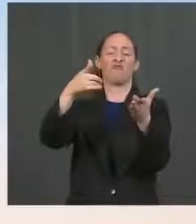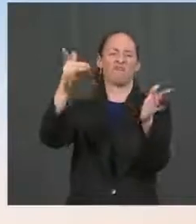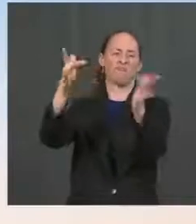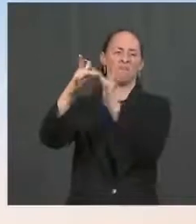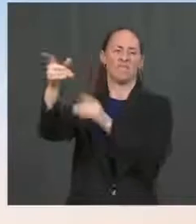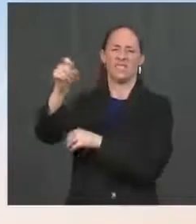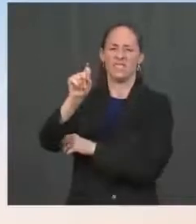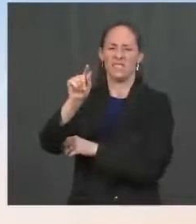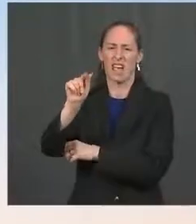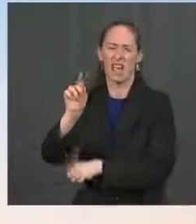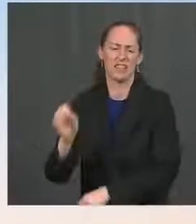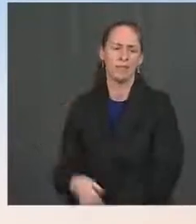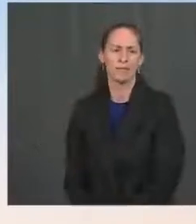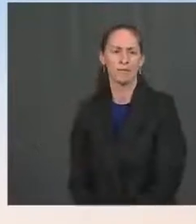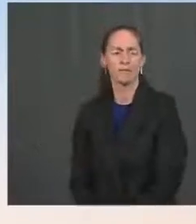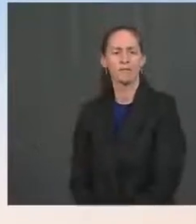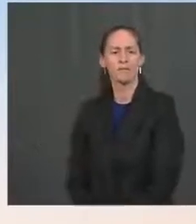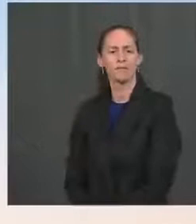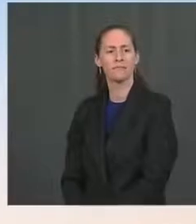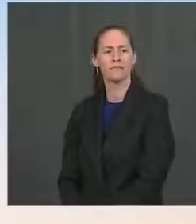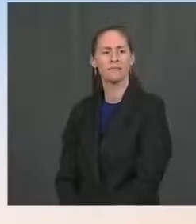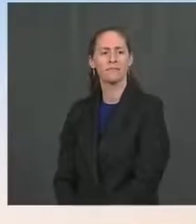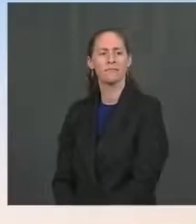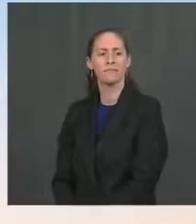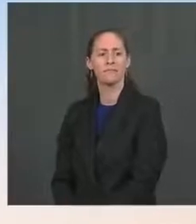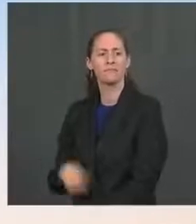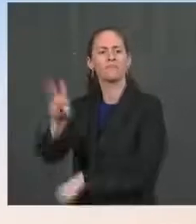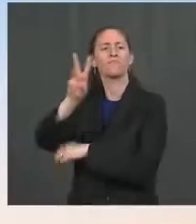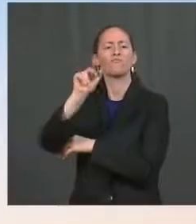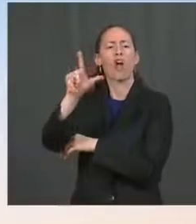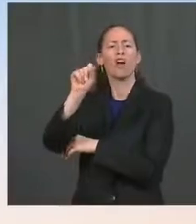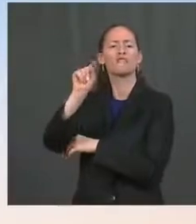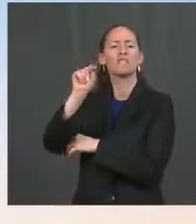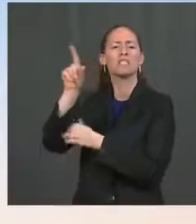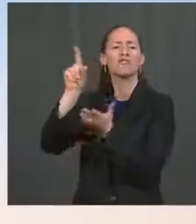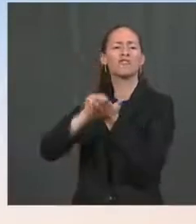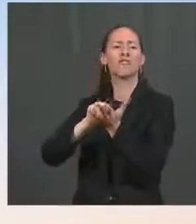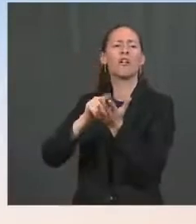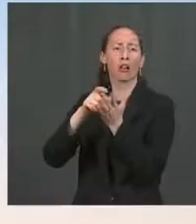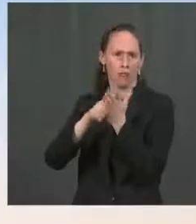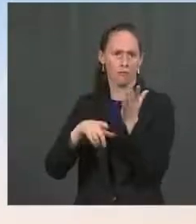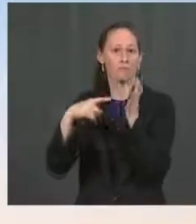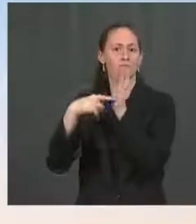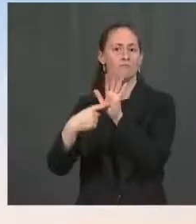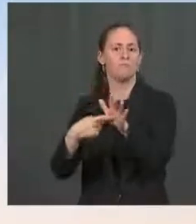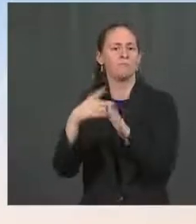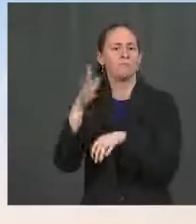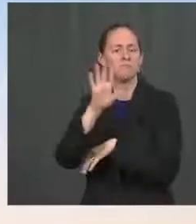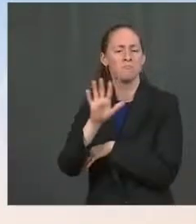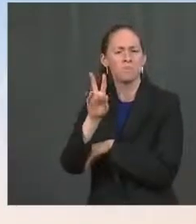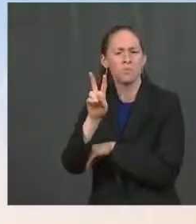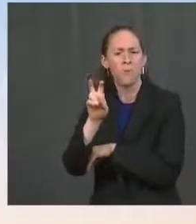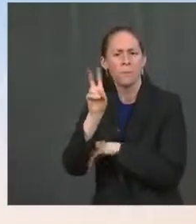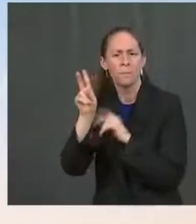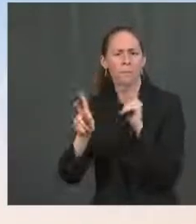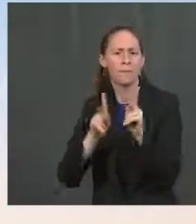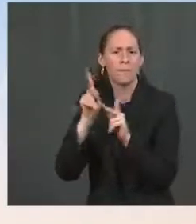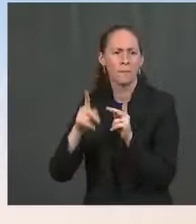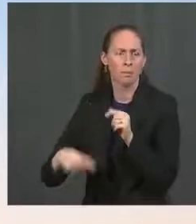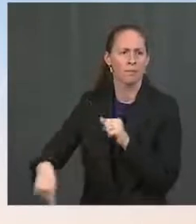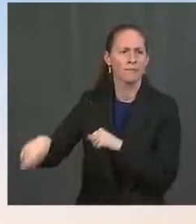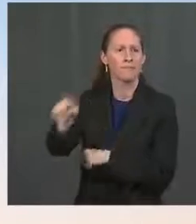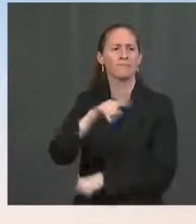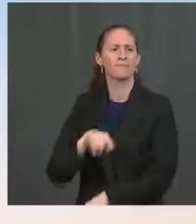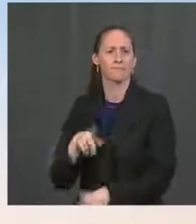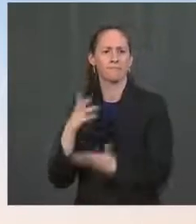about 200 folks have been cleared by the Taliban. Just to clarify, are you saying that the Taliban is cooperating in getting Americans